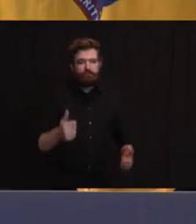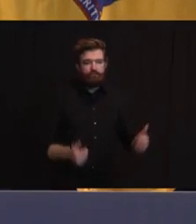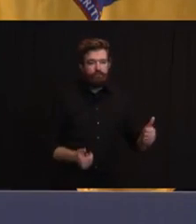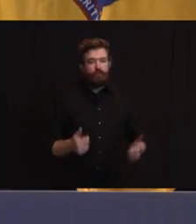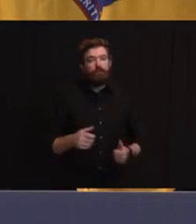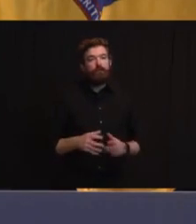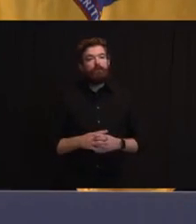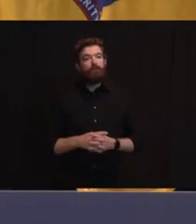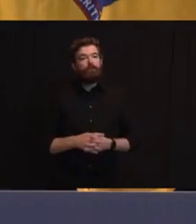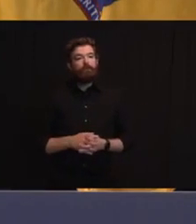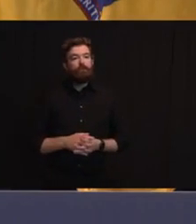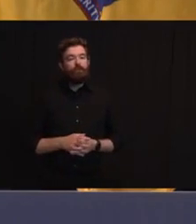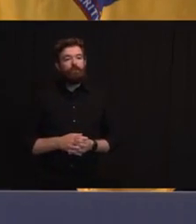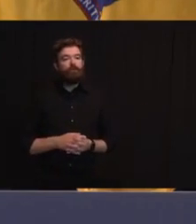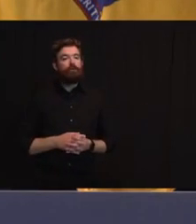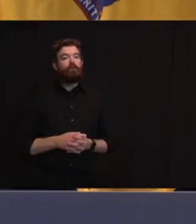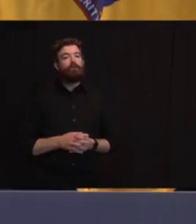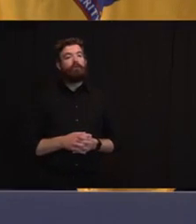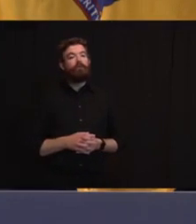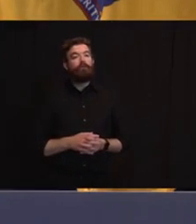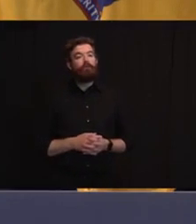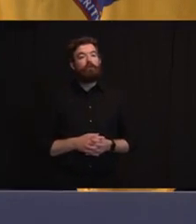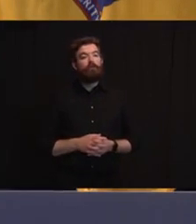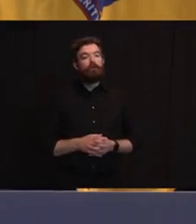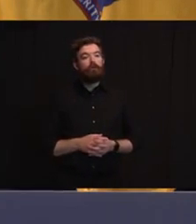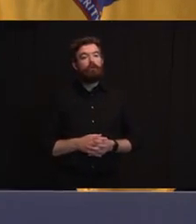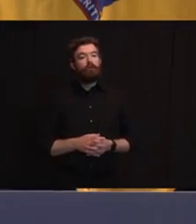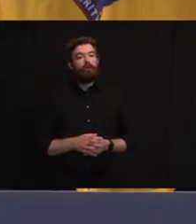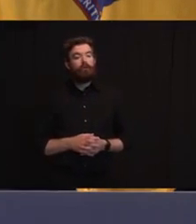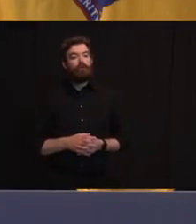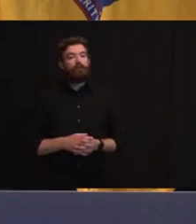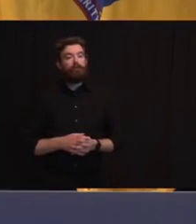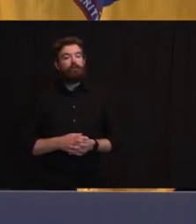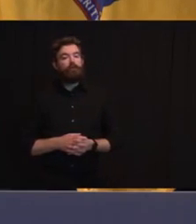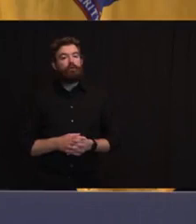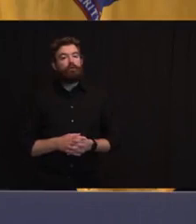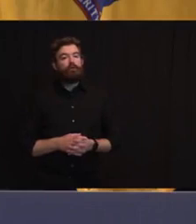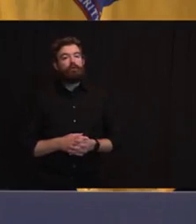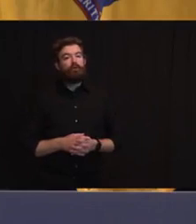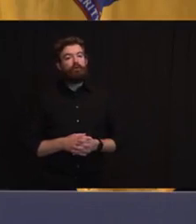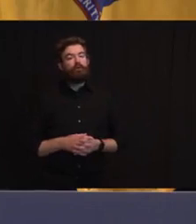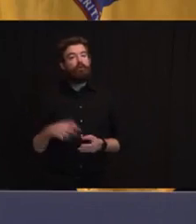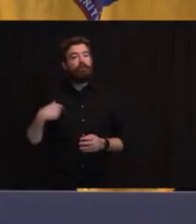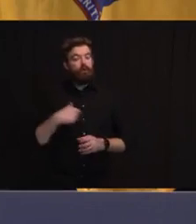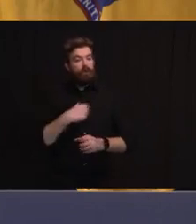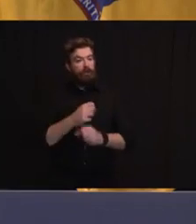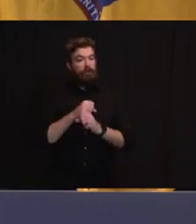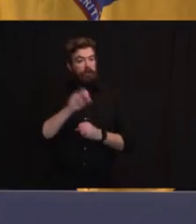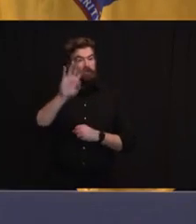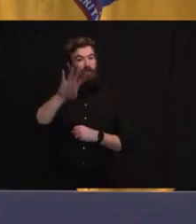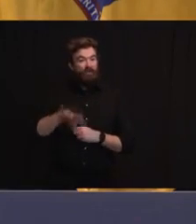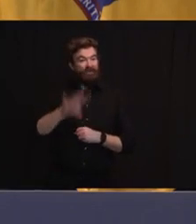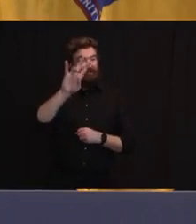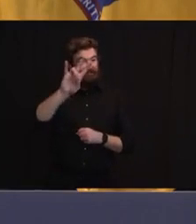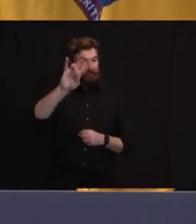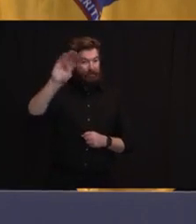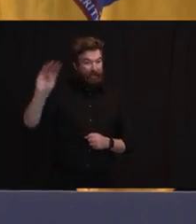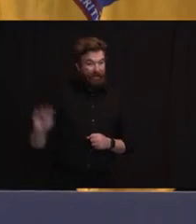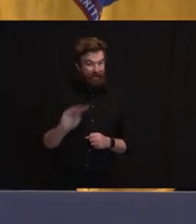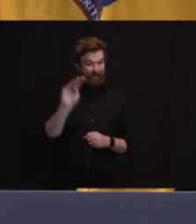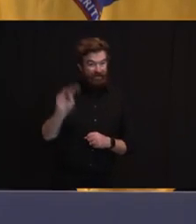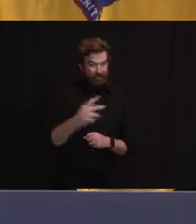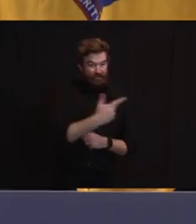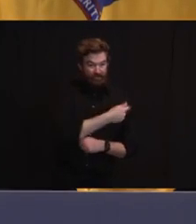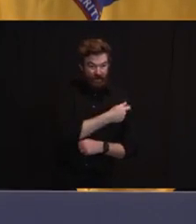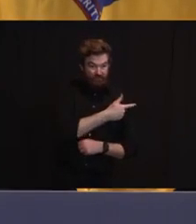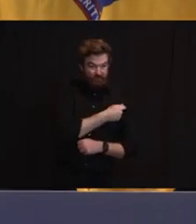get 4.7 million adults vaccinated within 6 months. So you basically,